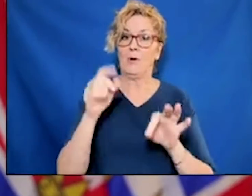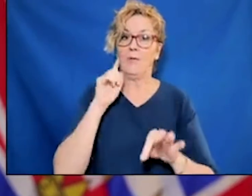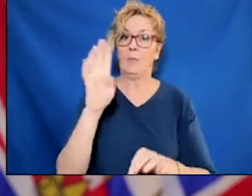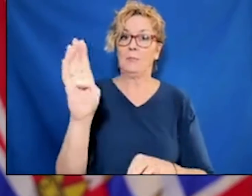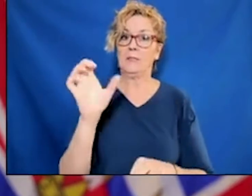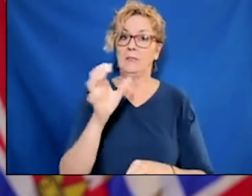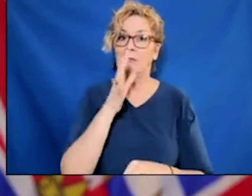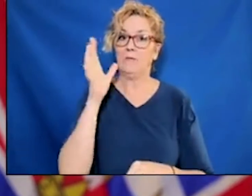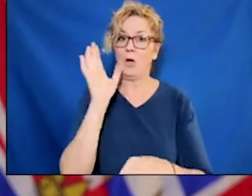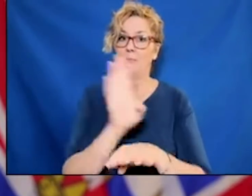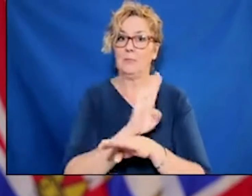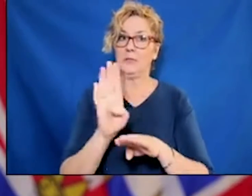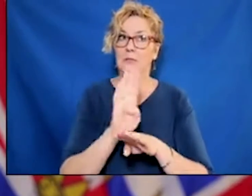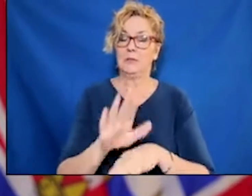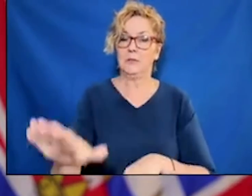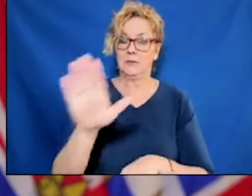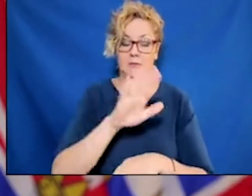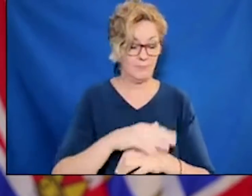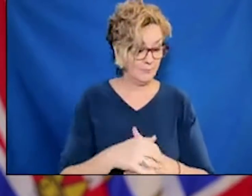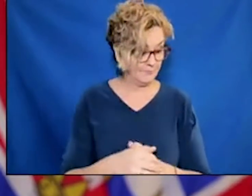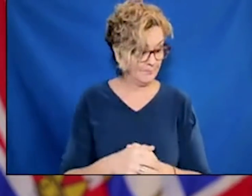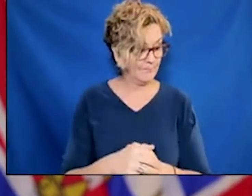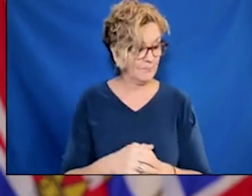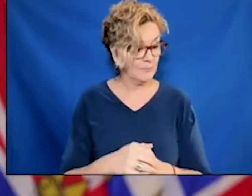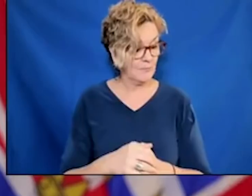province. So we now have